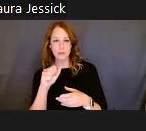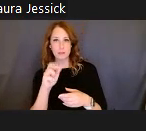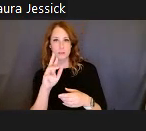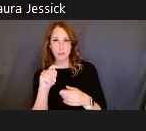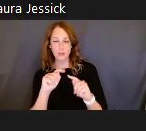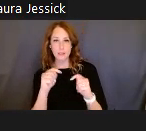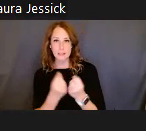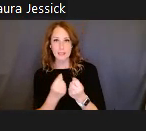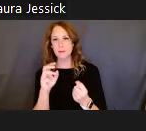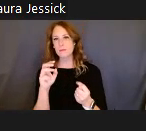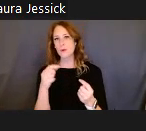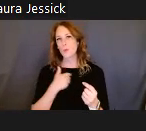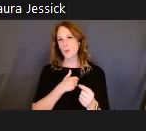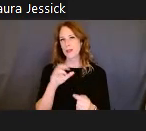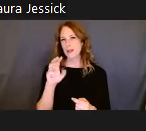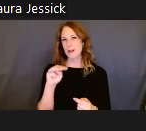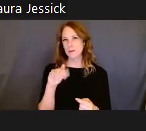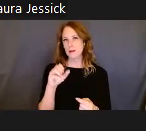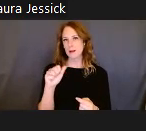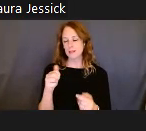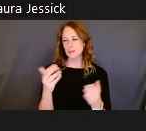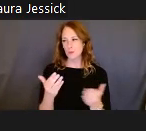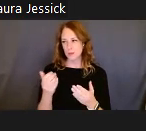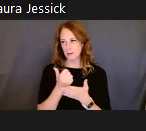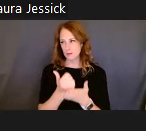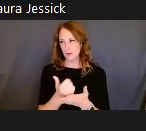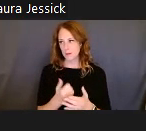MCASA is here to help you in any way that we can.